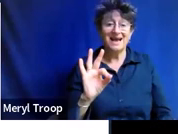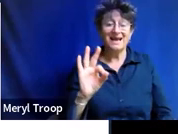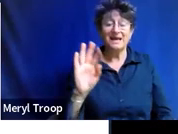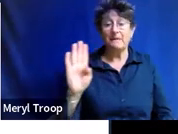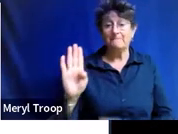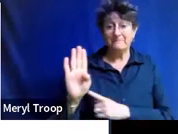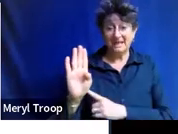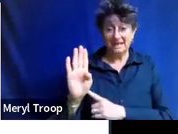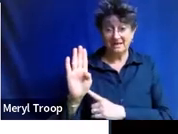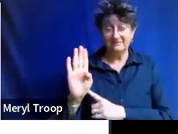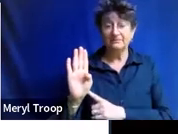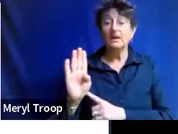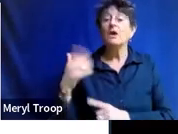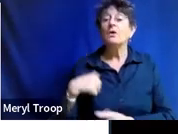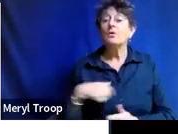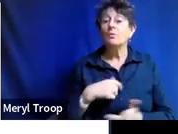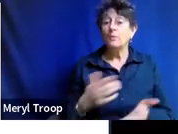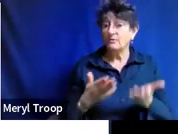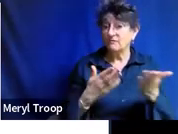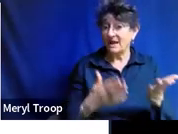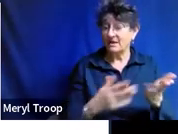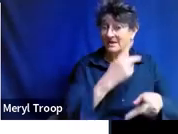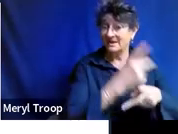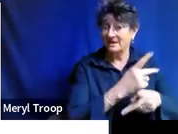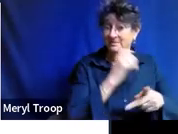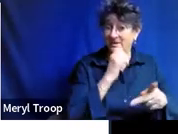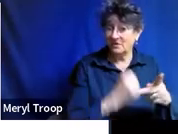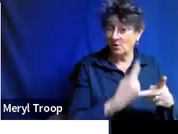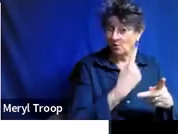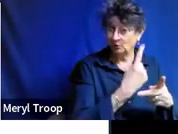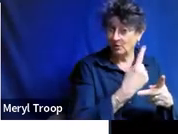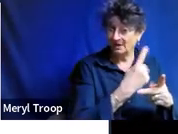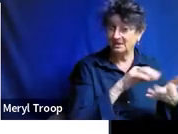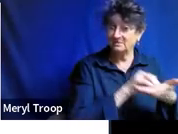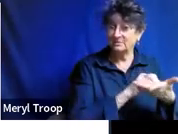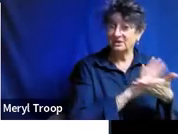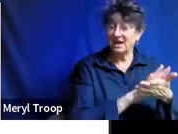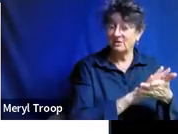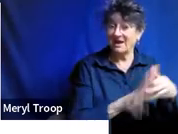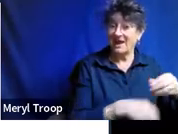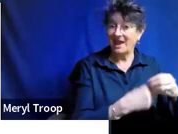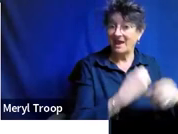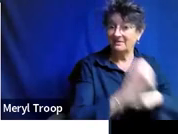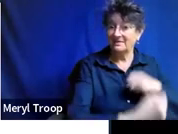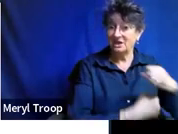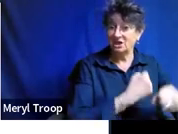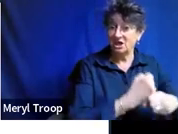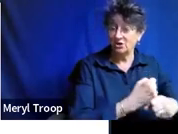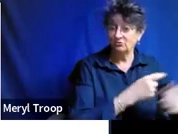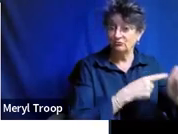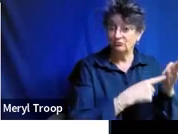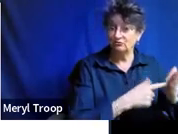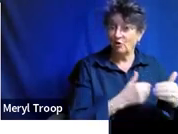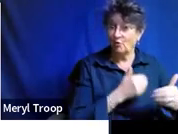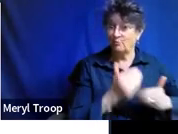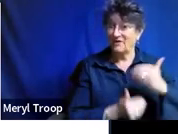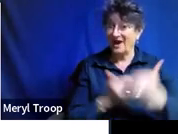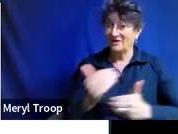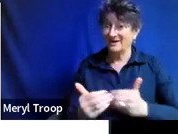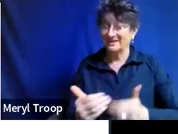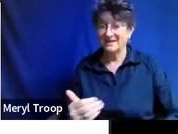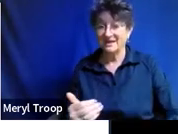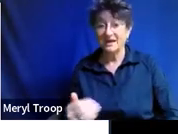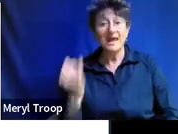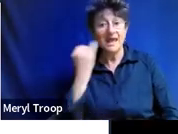We recommend keeping the old ones in there and just putting the year, just again, to show that movement. You know, if we go in and we're